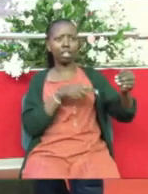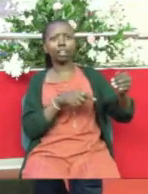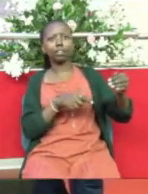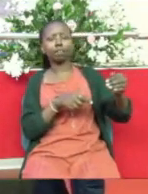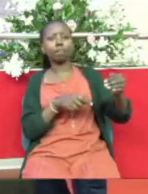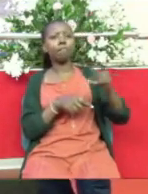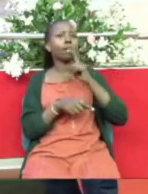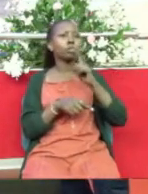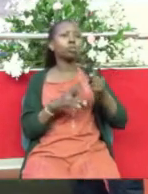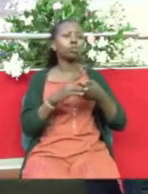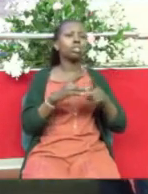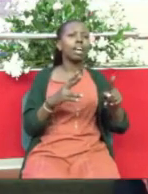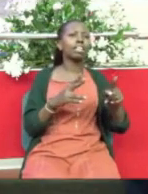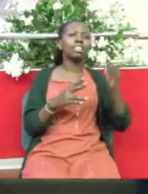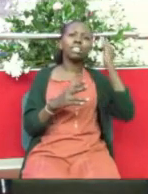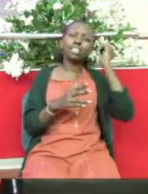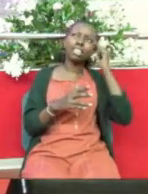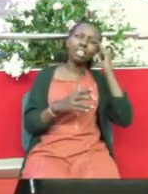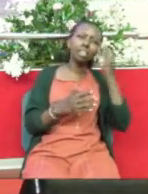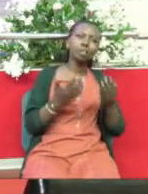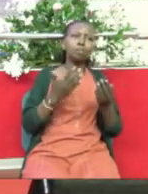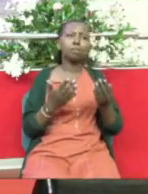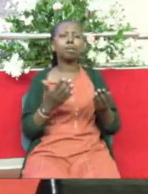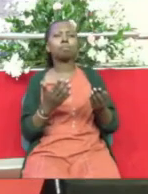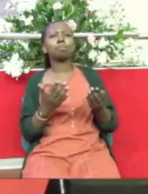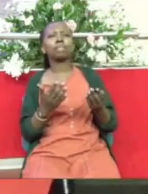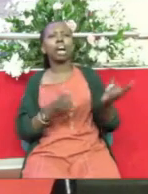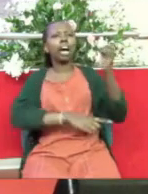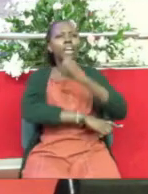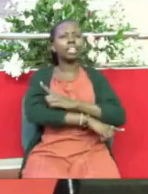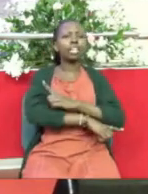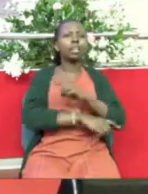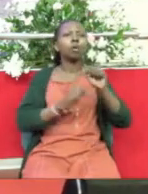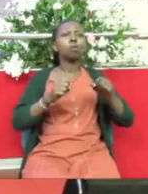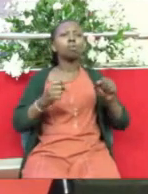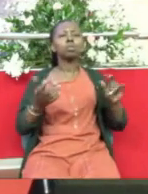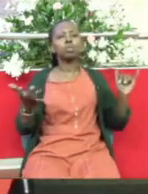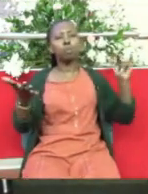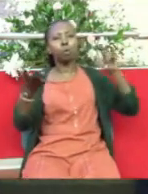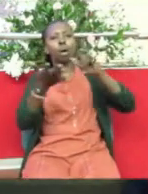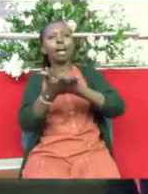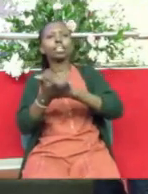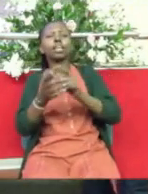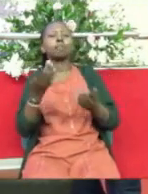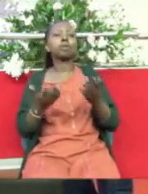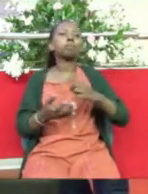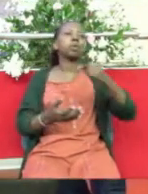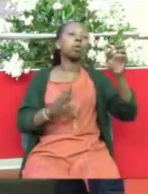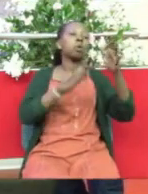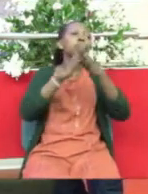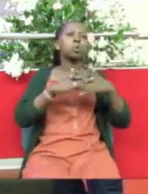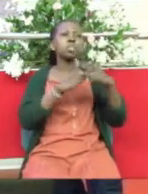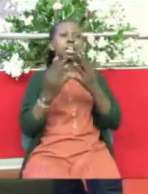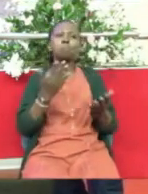You begin thinking that there is a day you can take an aeroplane, you know, and move out of this nation. Then you think, where